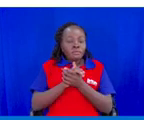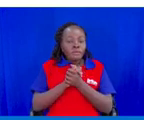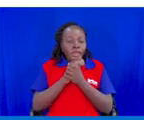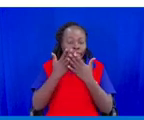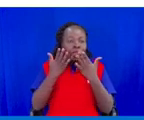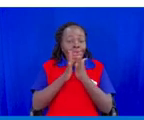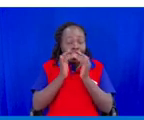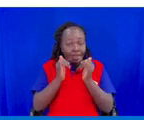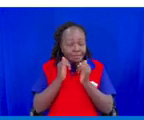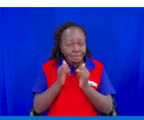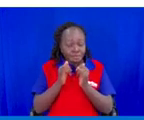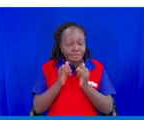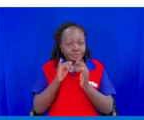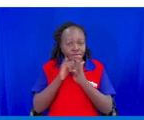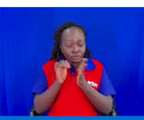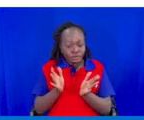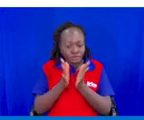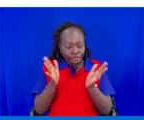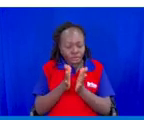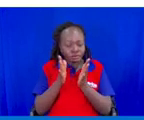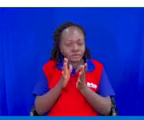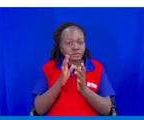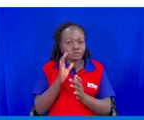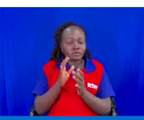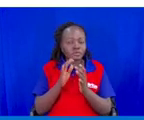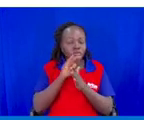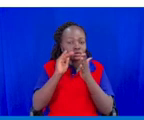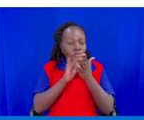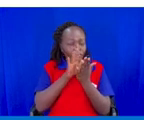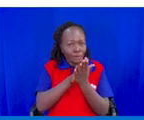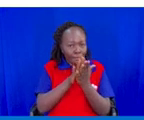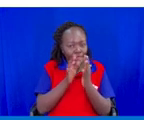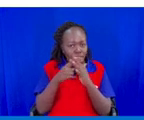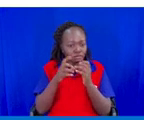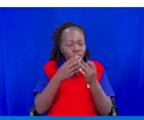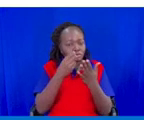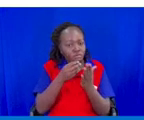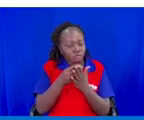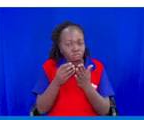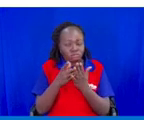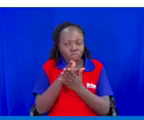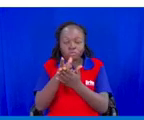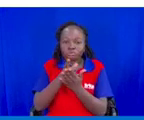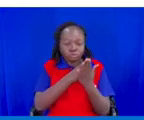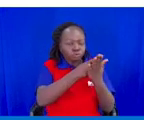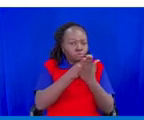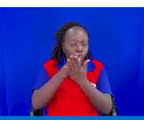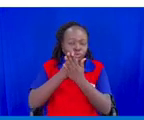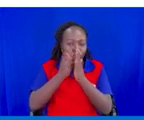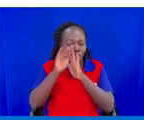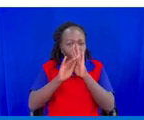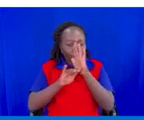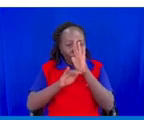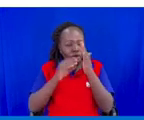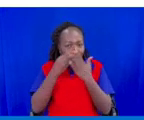And now that encouraged commercial banks to start lending, reduce liquidity that was chasing treasury bills